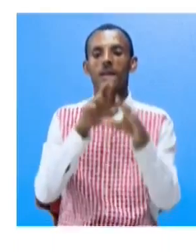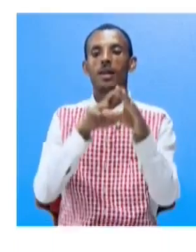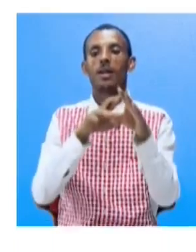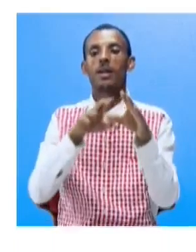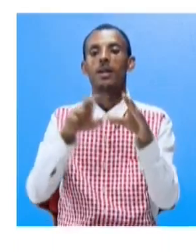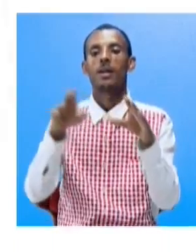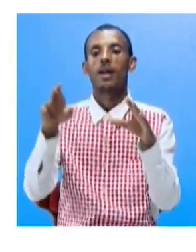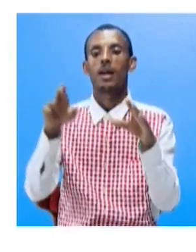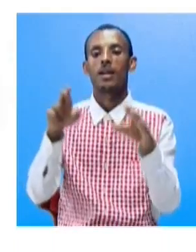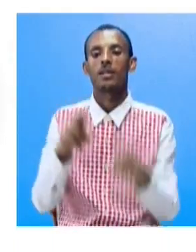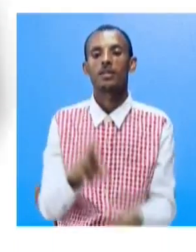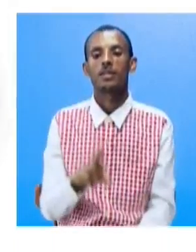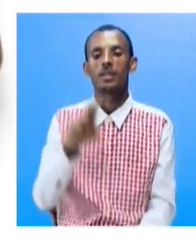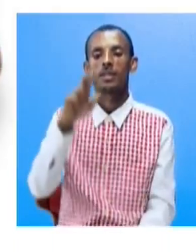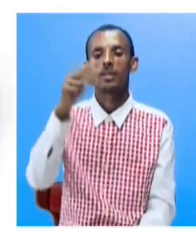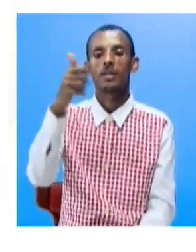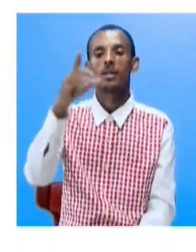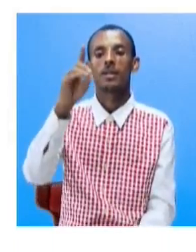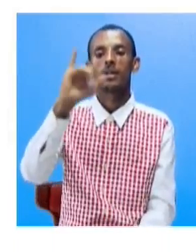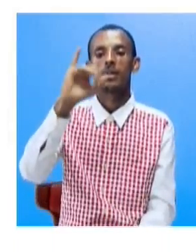radius.